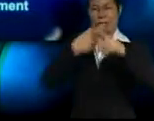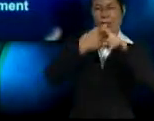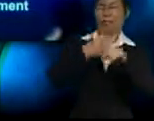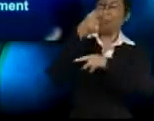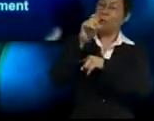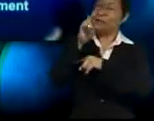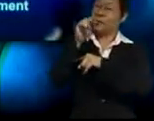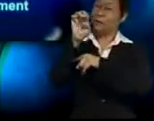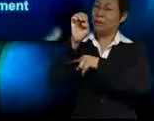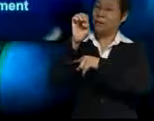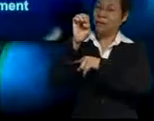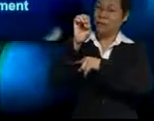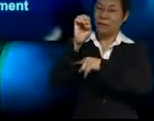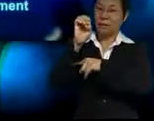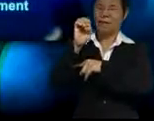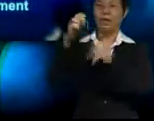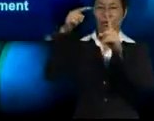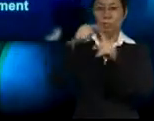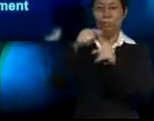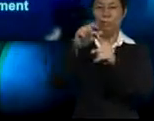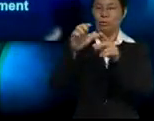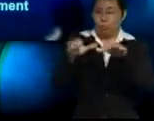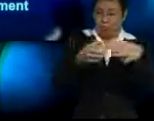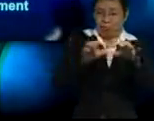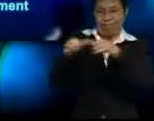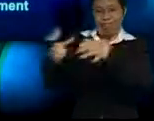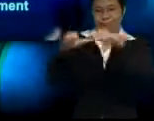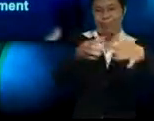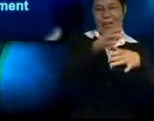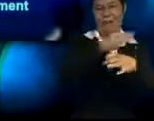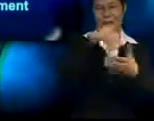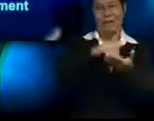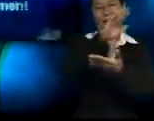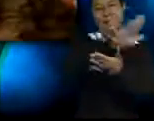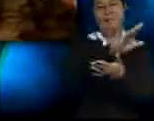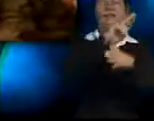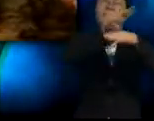from genes to species, in their natural environment.